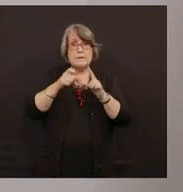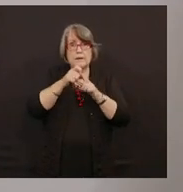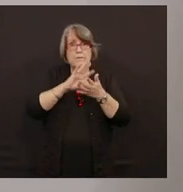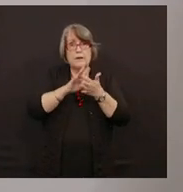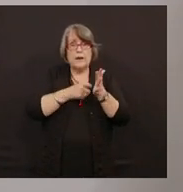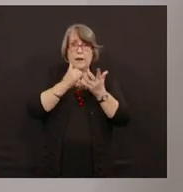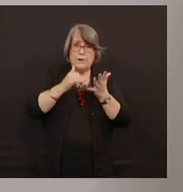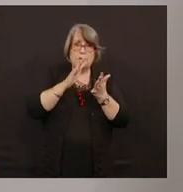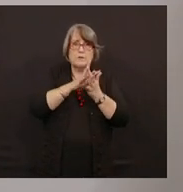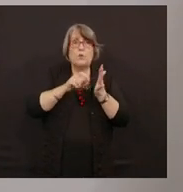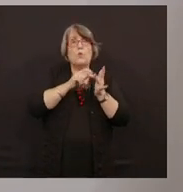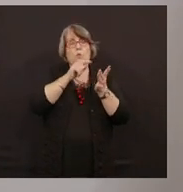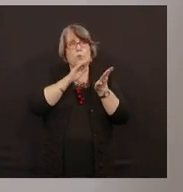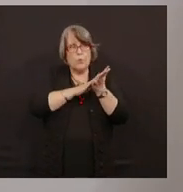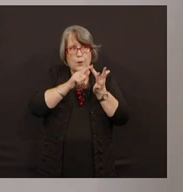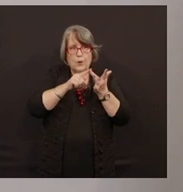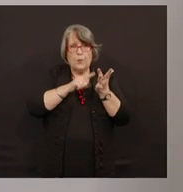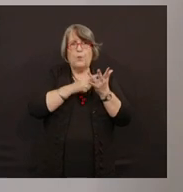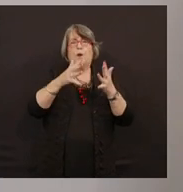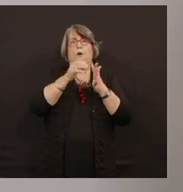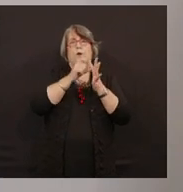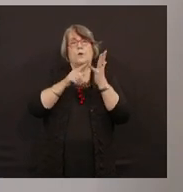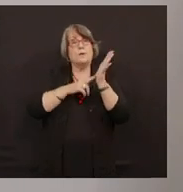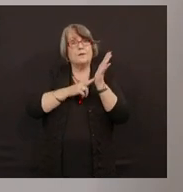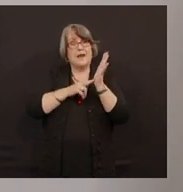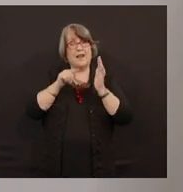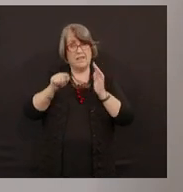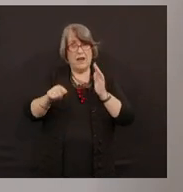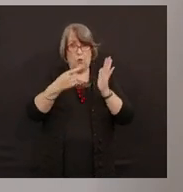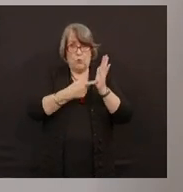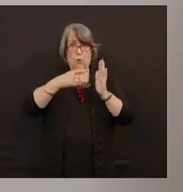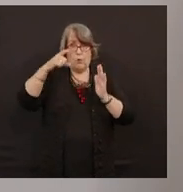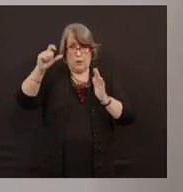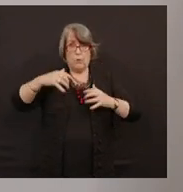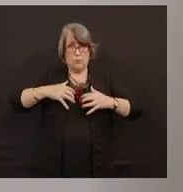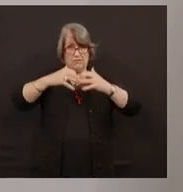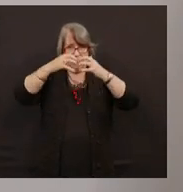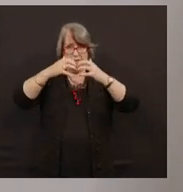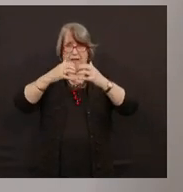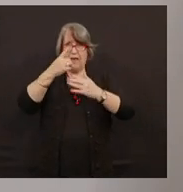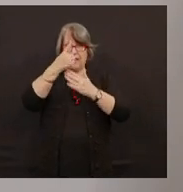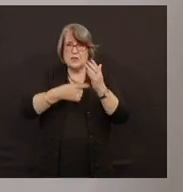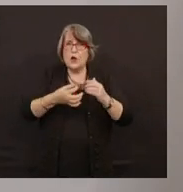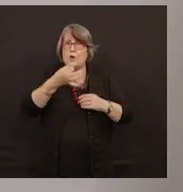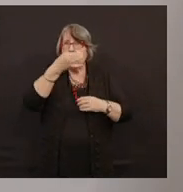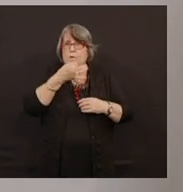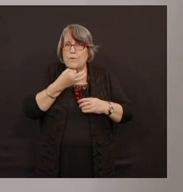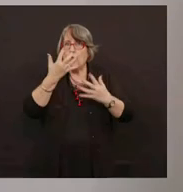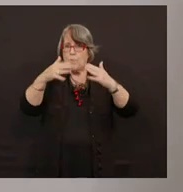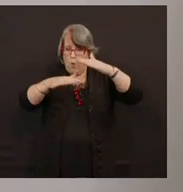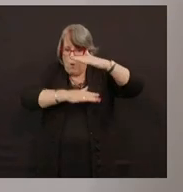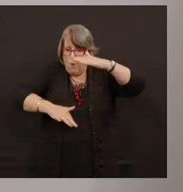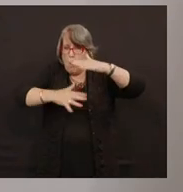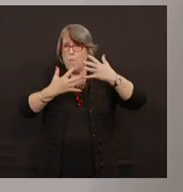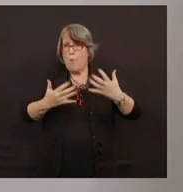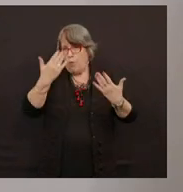Dunn, the sorts of awful abuses that led to the Royal Commission, are the tip of a very big iceberg. The fact that we